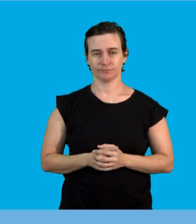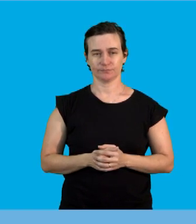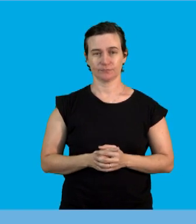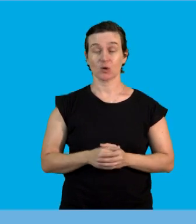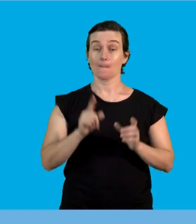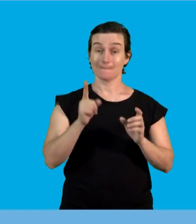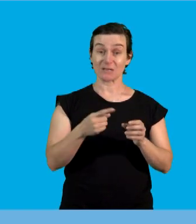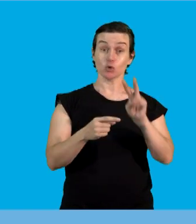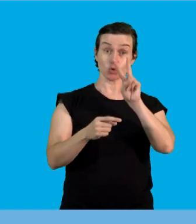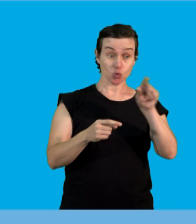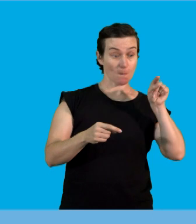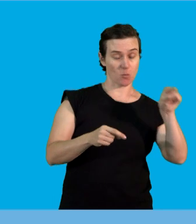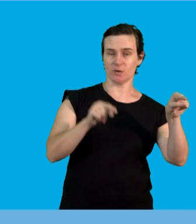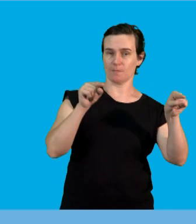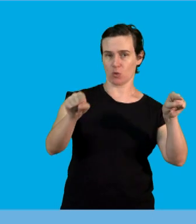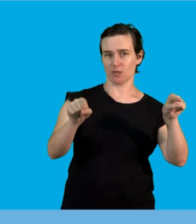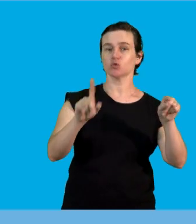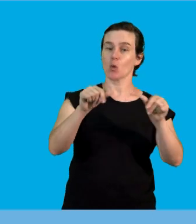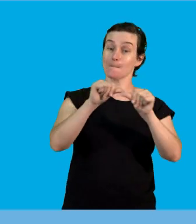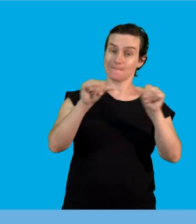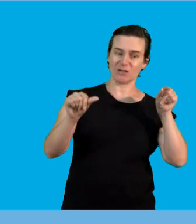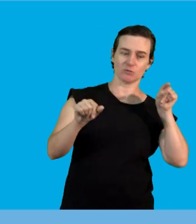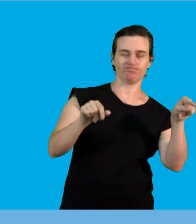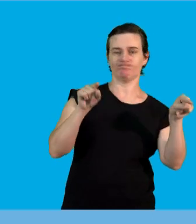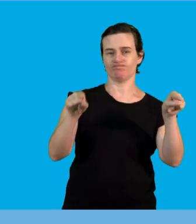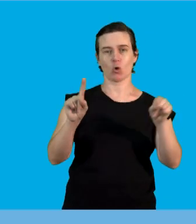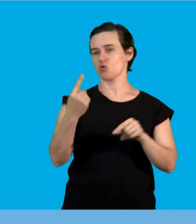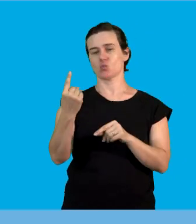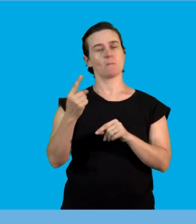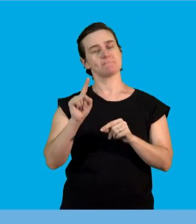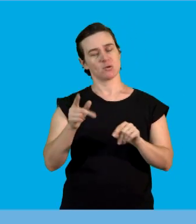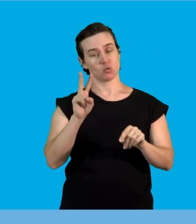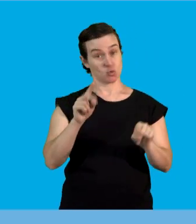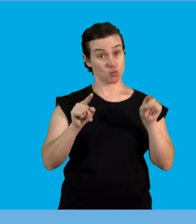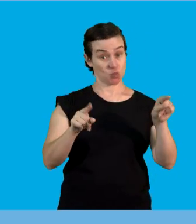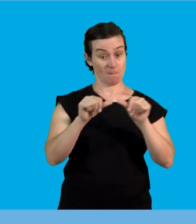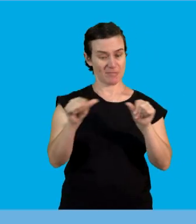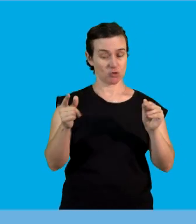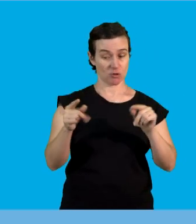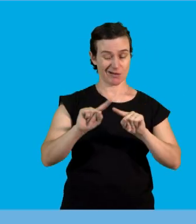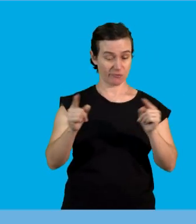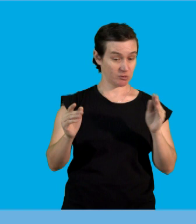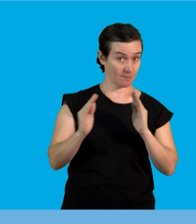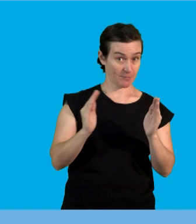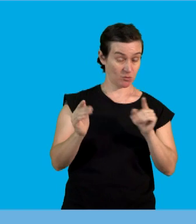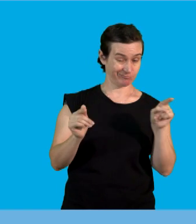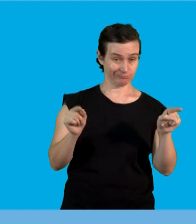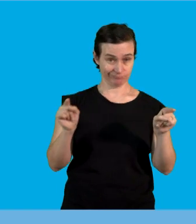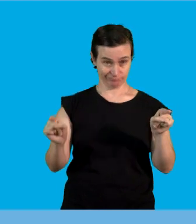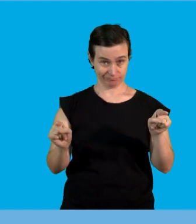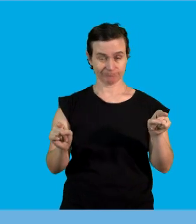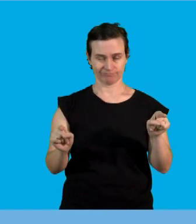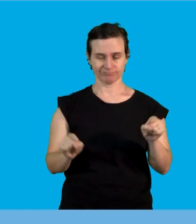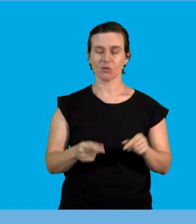Across 2 points to measure the potential difference across the 3 cells. Now the voltmeter